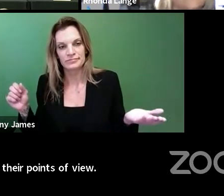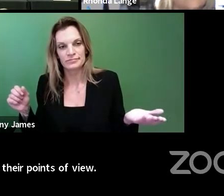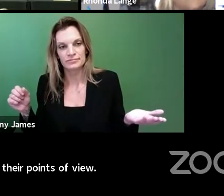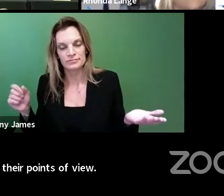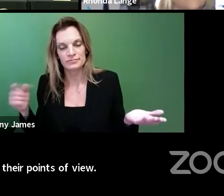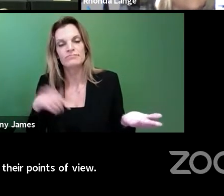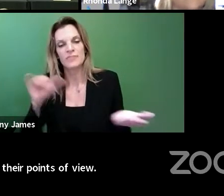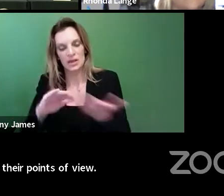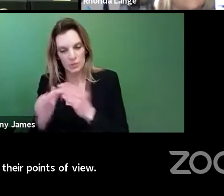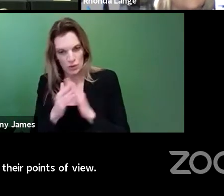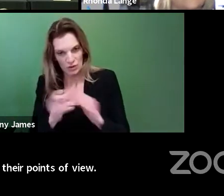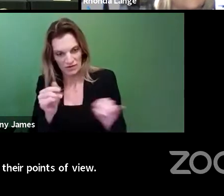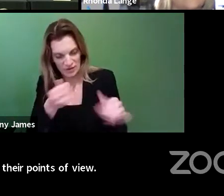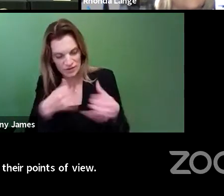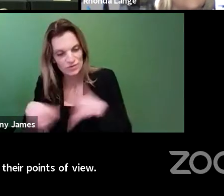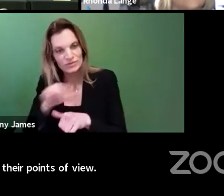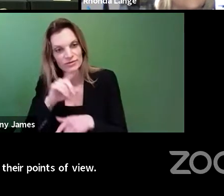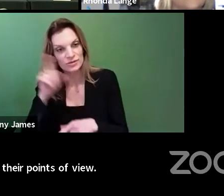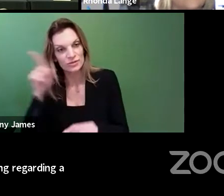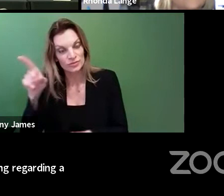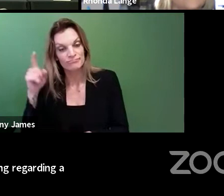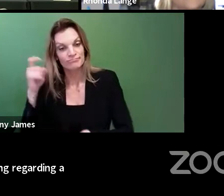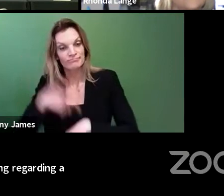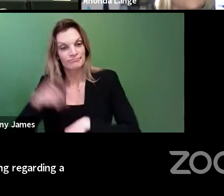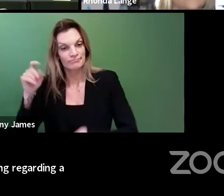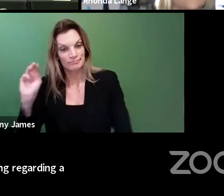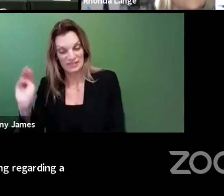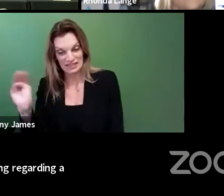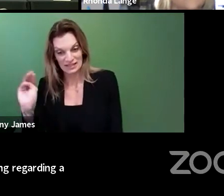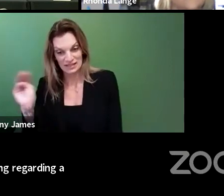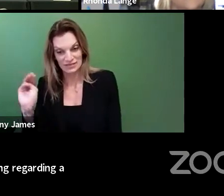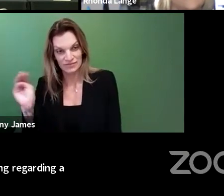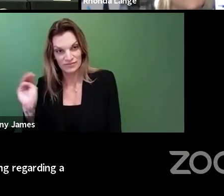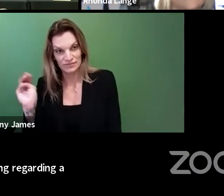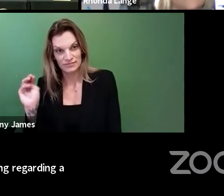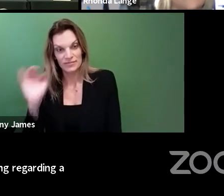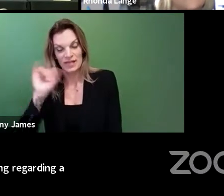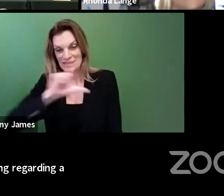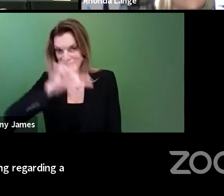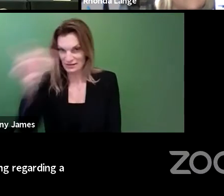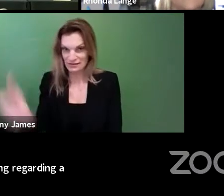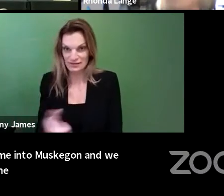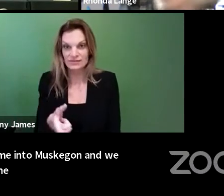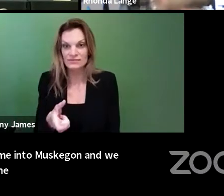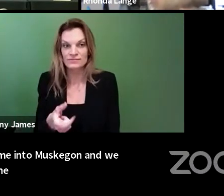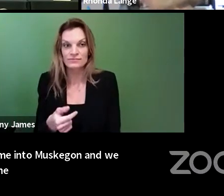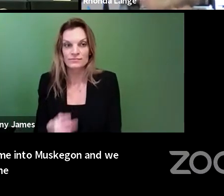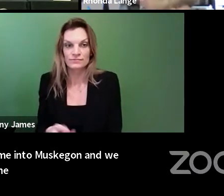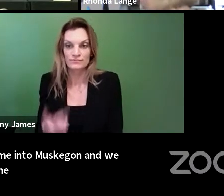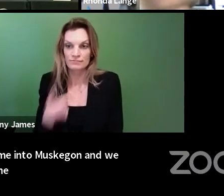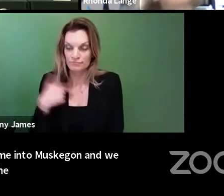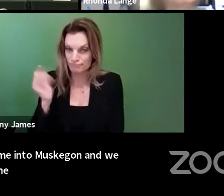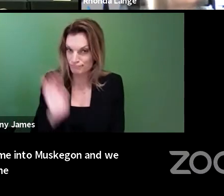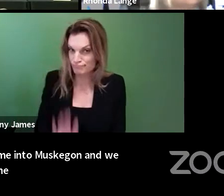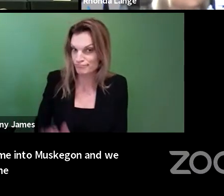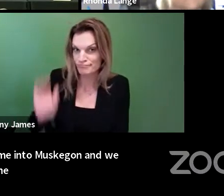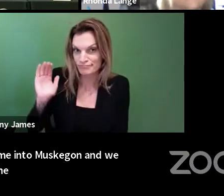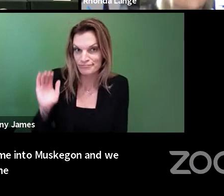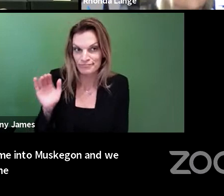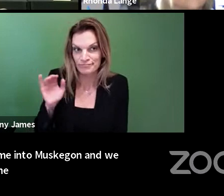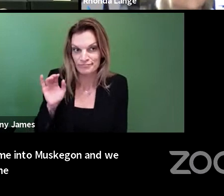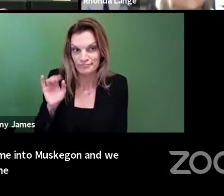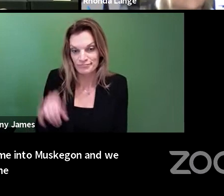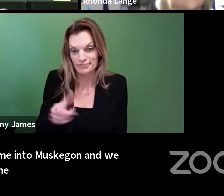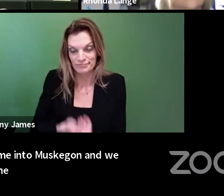community of interest, when you came into Muskegon, and we mentioned the reverse C, growing up here my whole life, Seaway Drive,